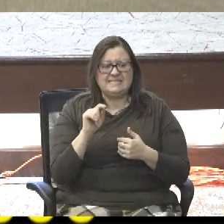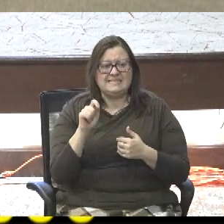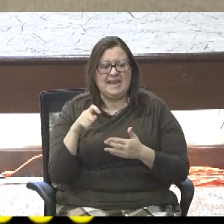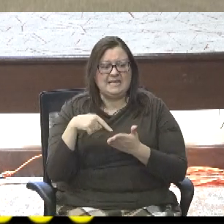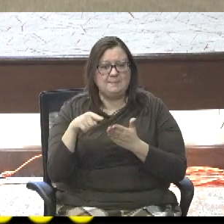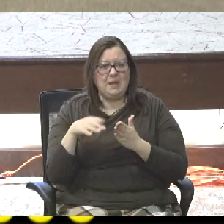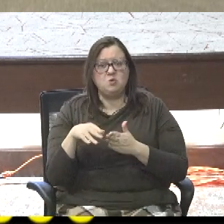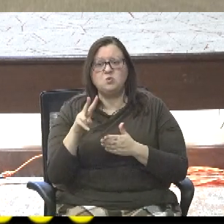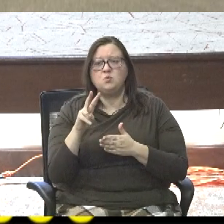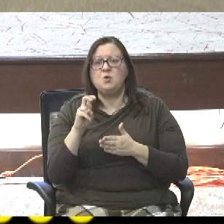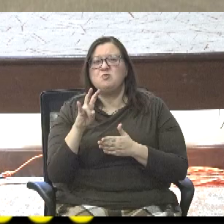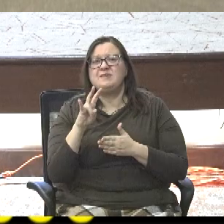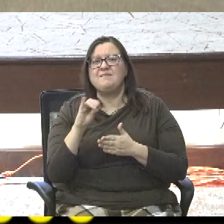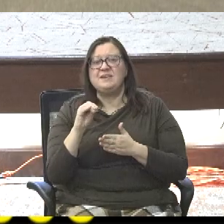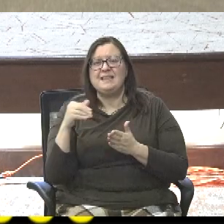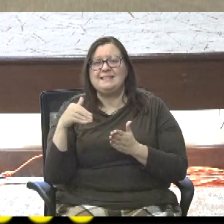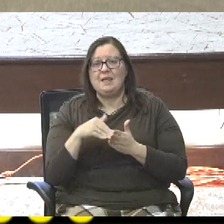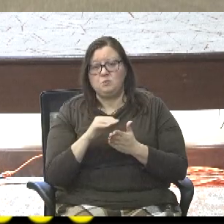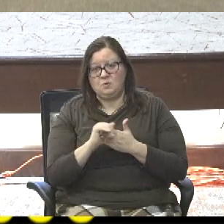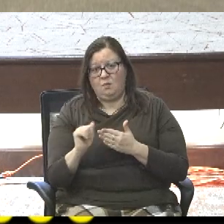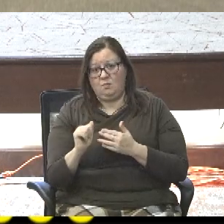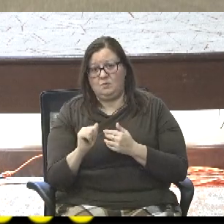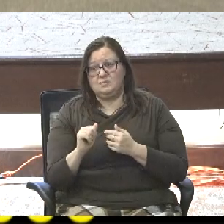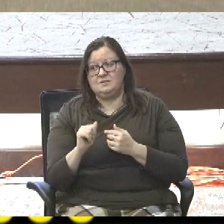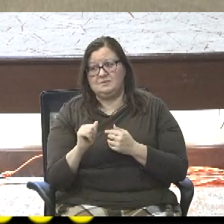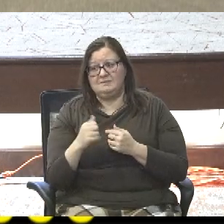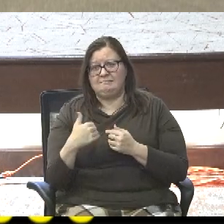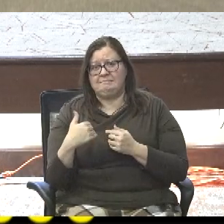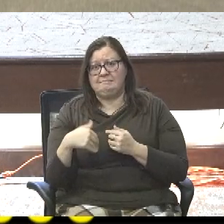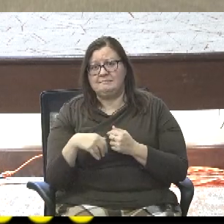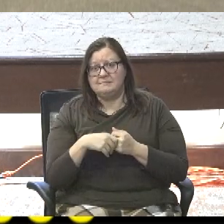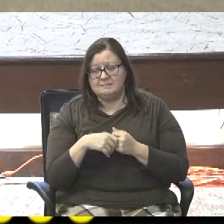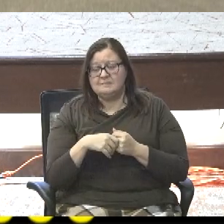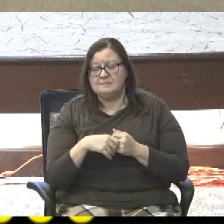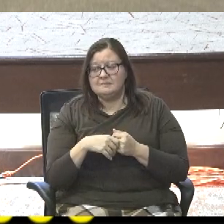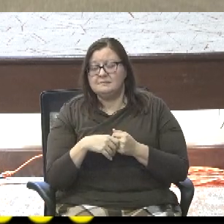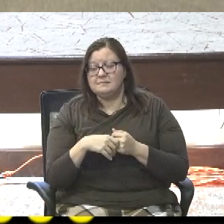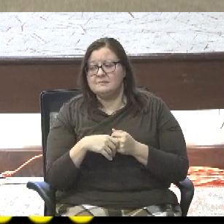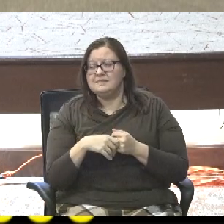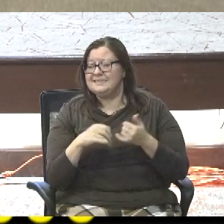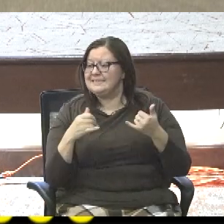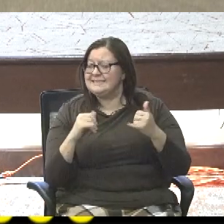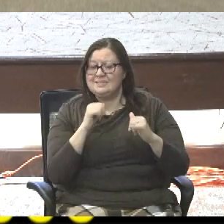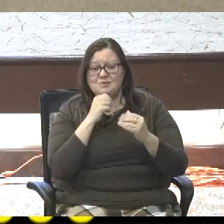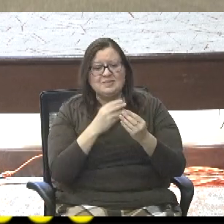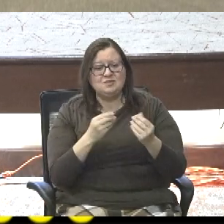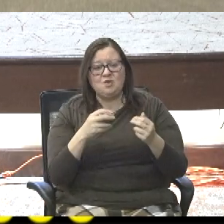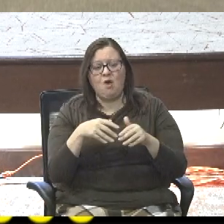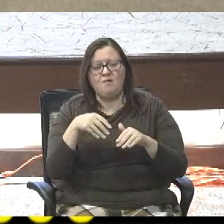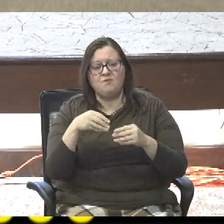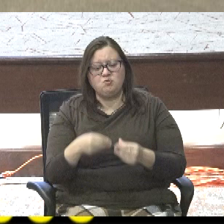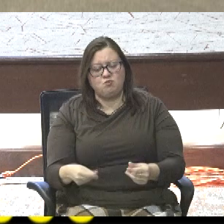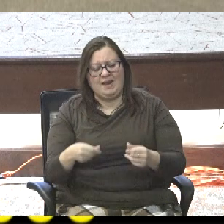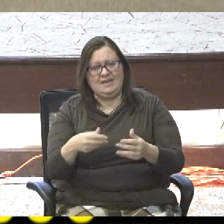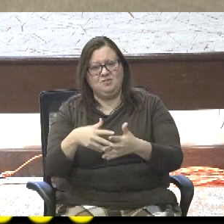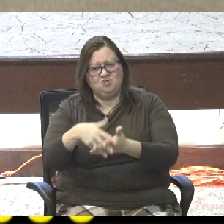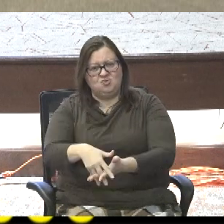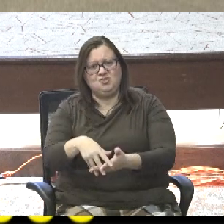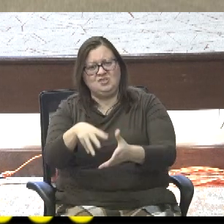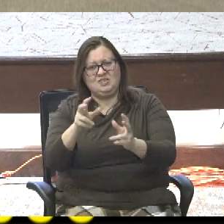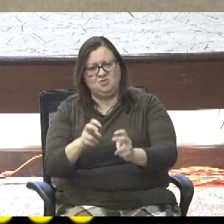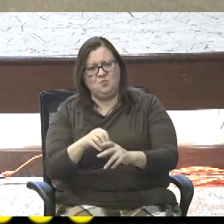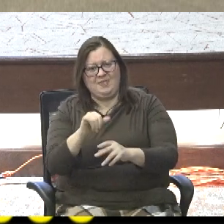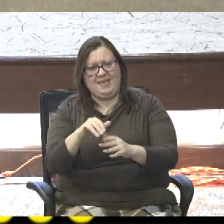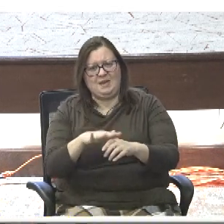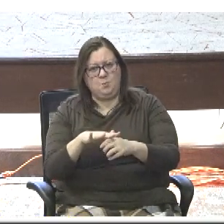over $270,000, relatively significant, and doing that still didn't solve the drainage issue within that